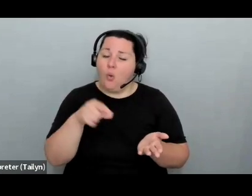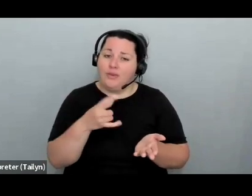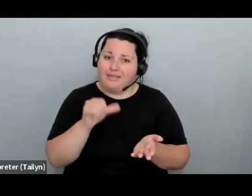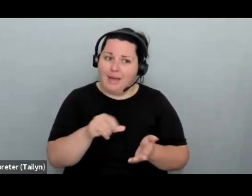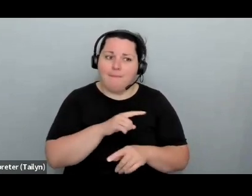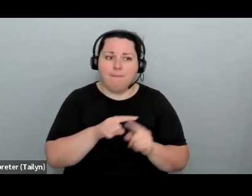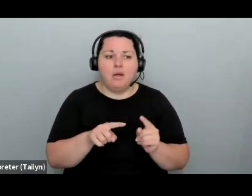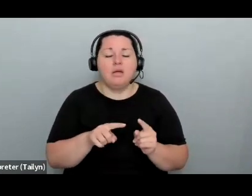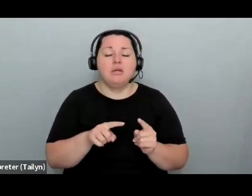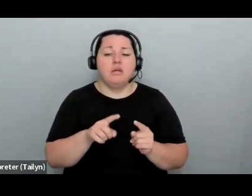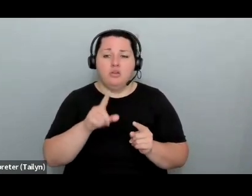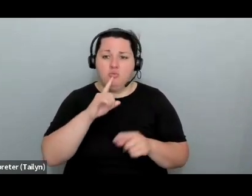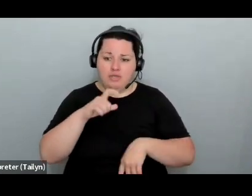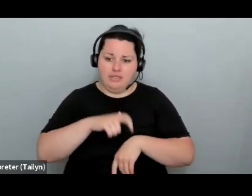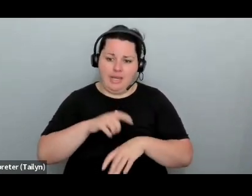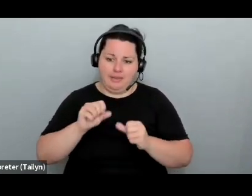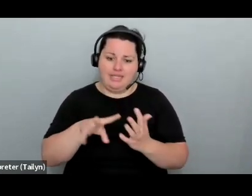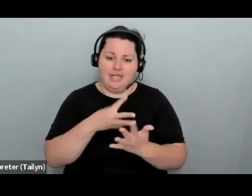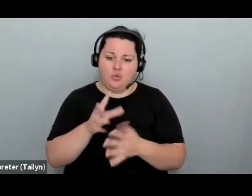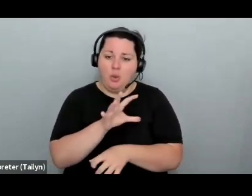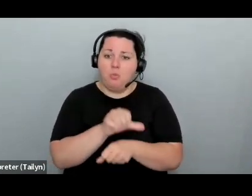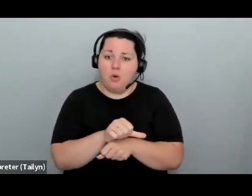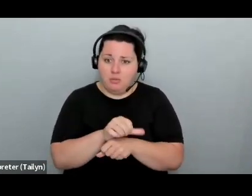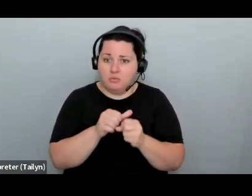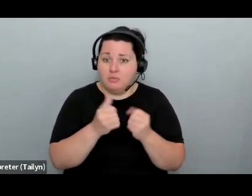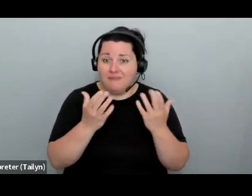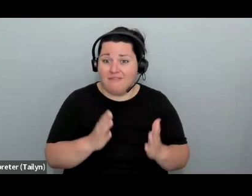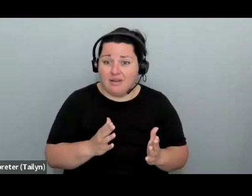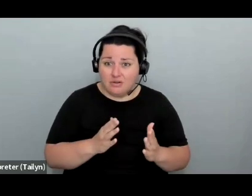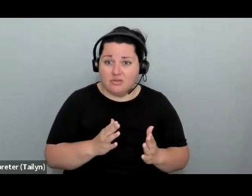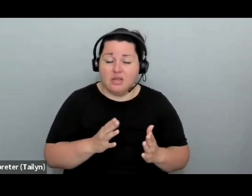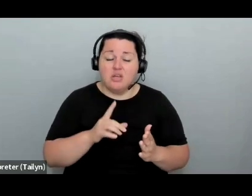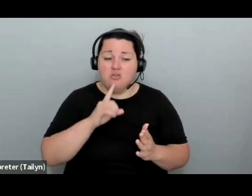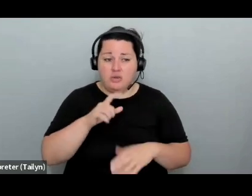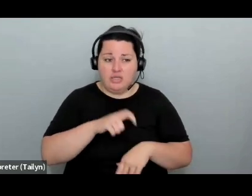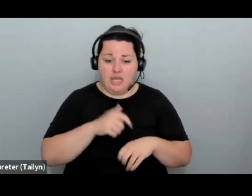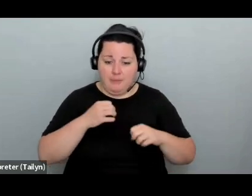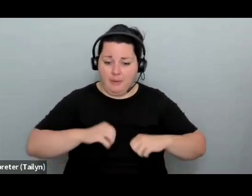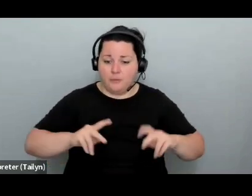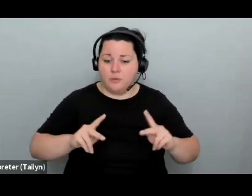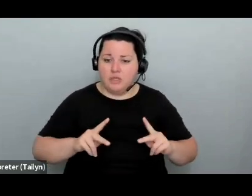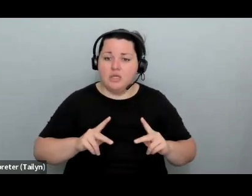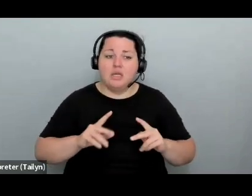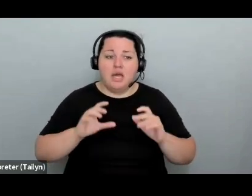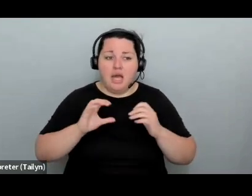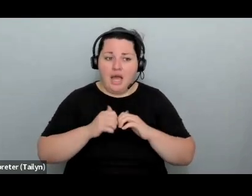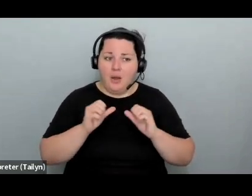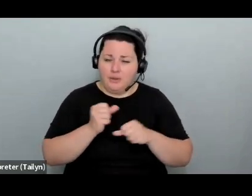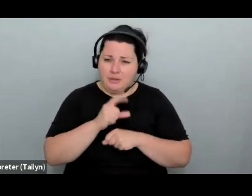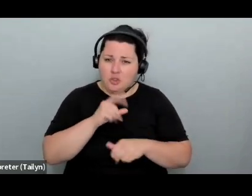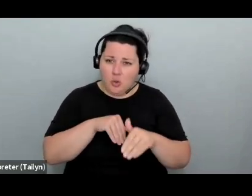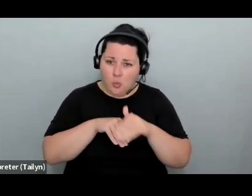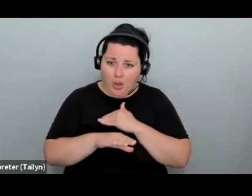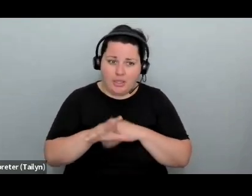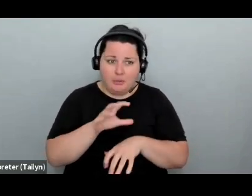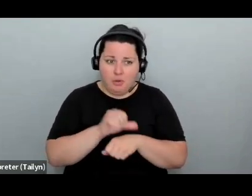ability real-time to schedule appointments with providers in a real-time opportunity. How do you make sure if walk-in appointments are not available, you're